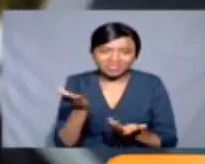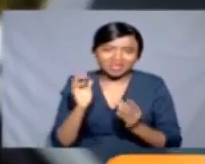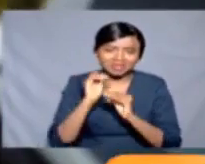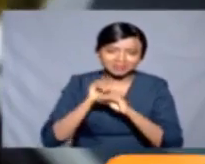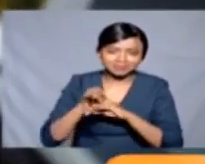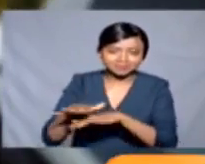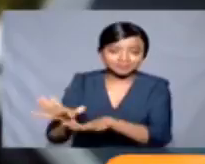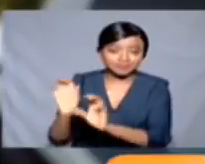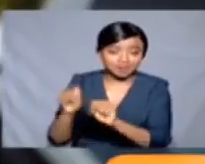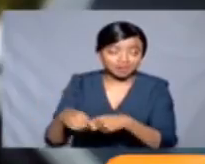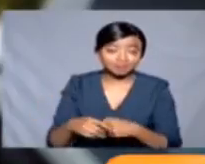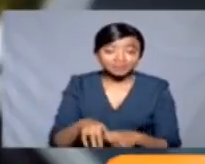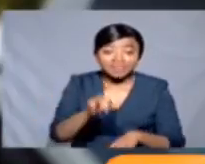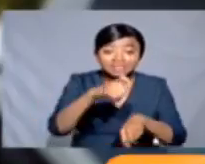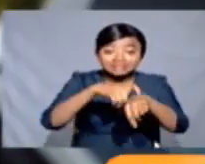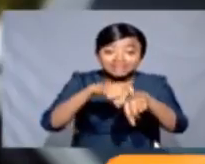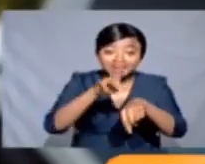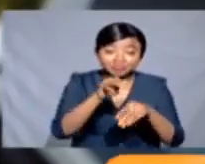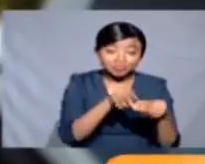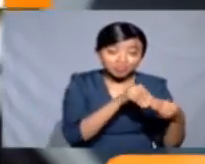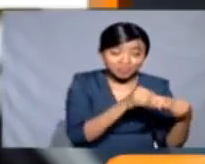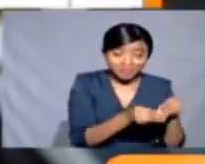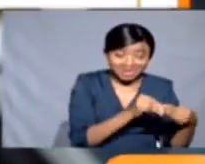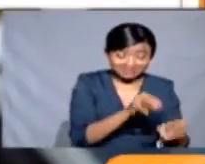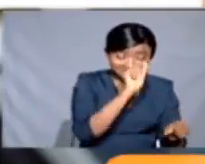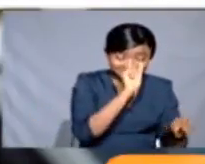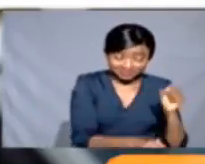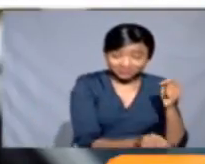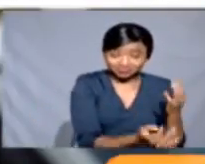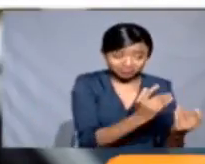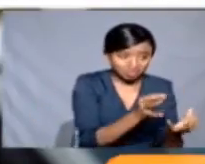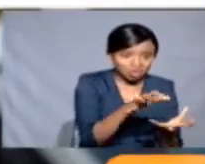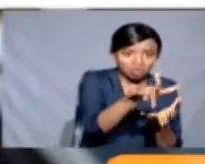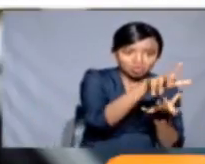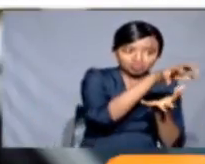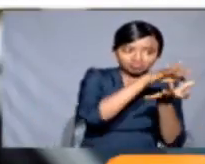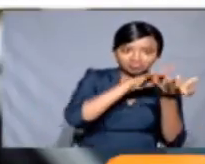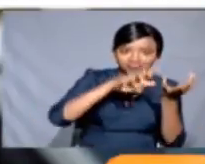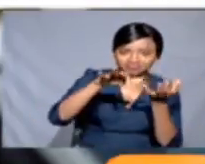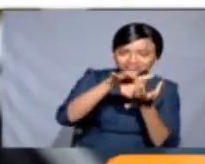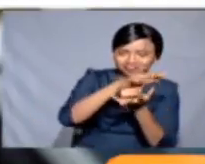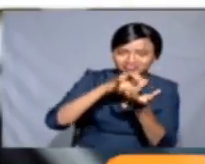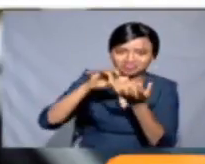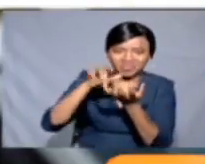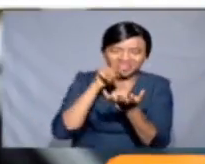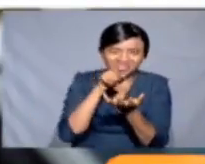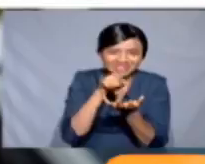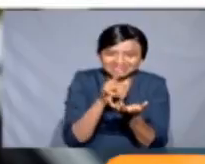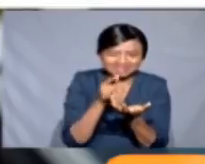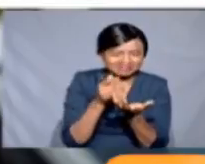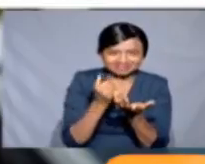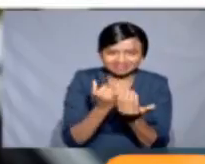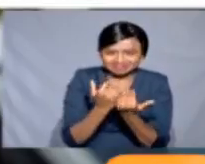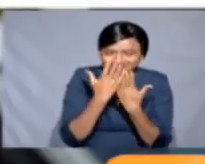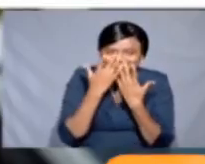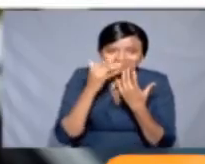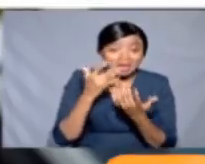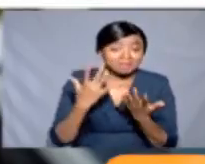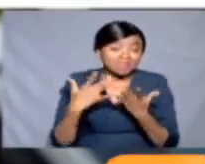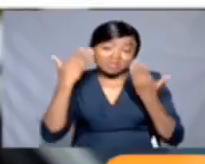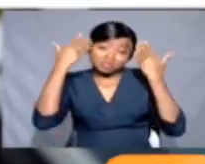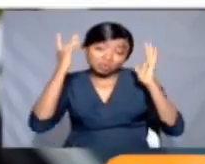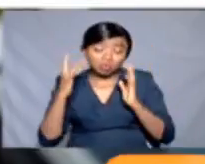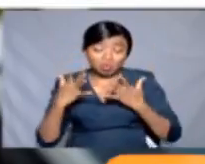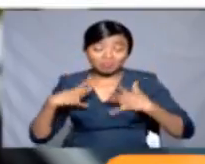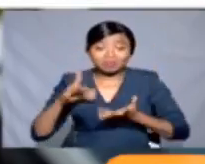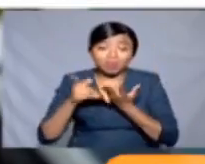So when you burn plastics, you're actually releasing carcinogens into the air. We may not have the study about, you know, how many people have cancer and so on from